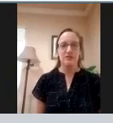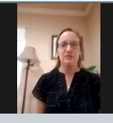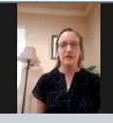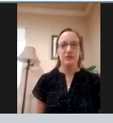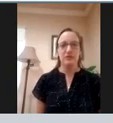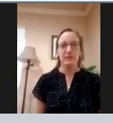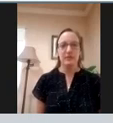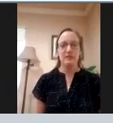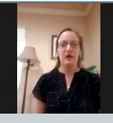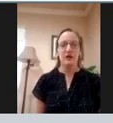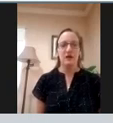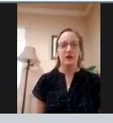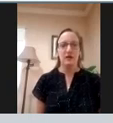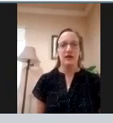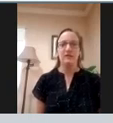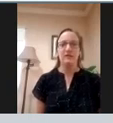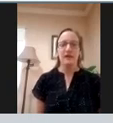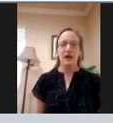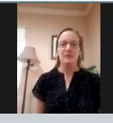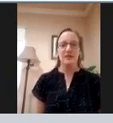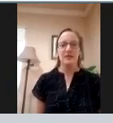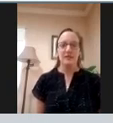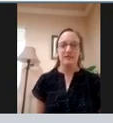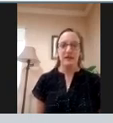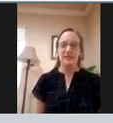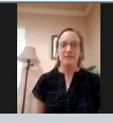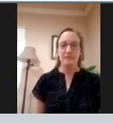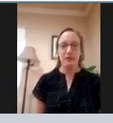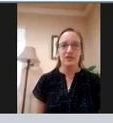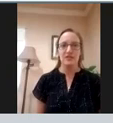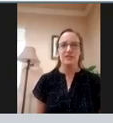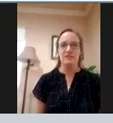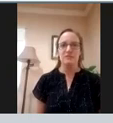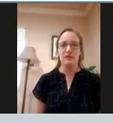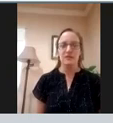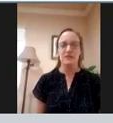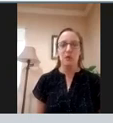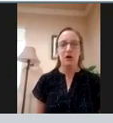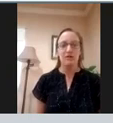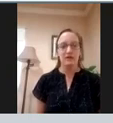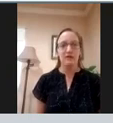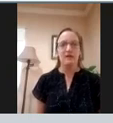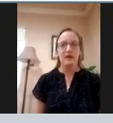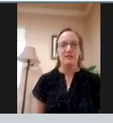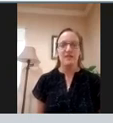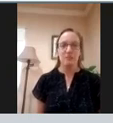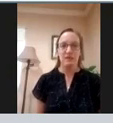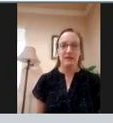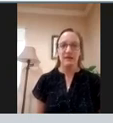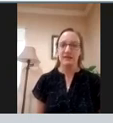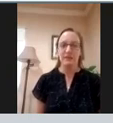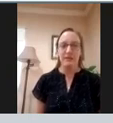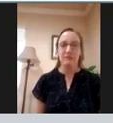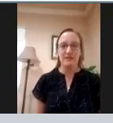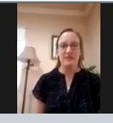projects. So those federal limits are kind of help to identify to keep the projects small, to keep it within